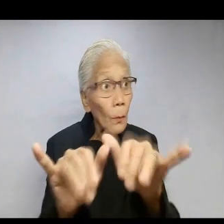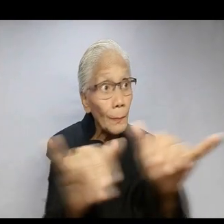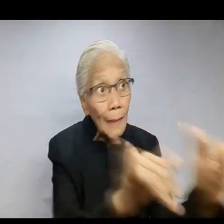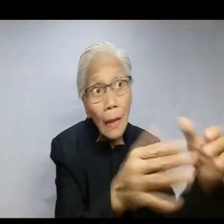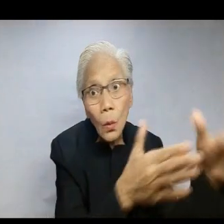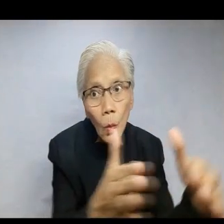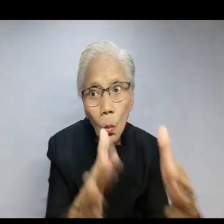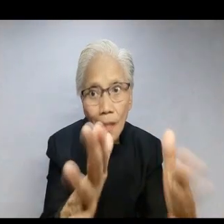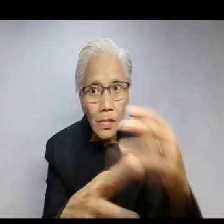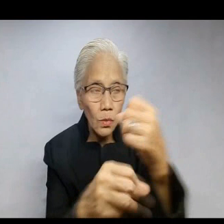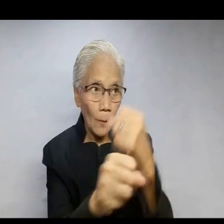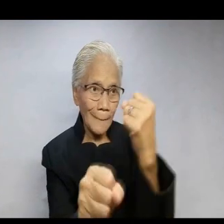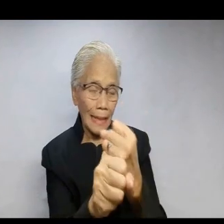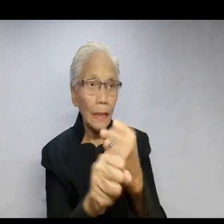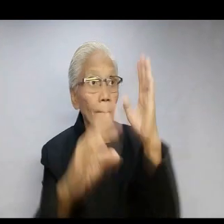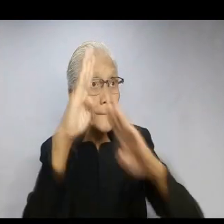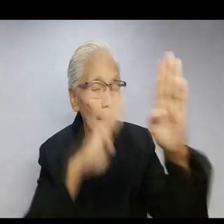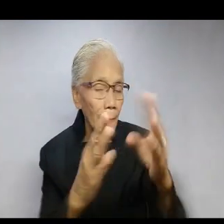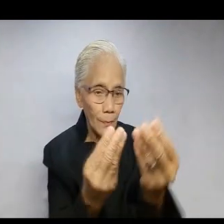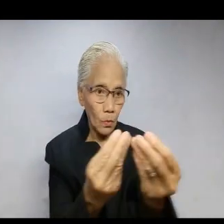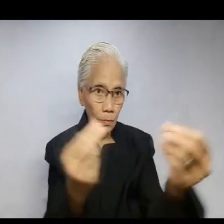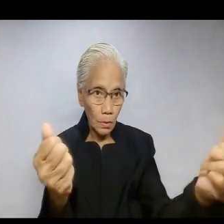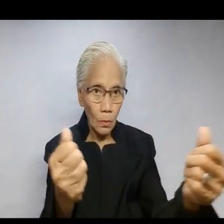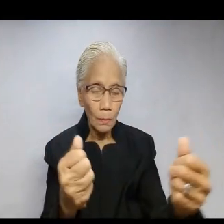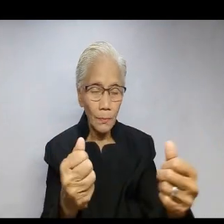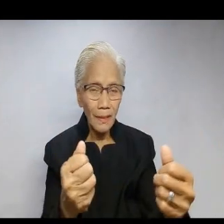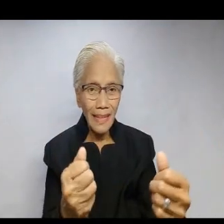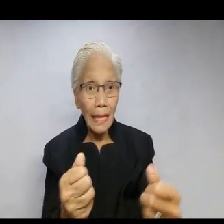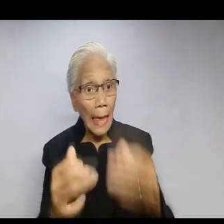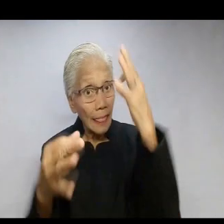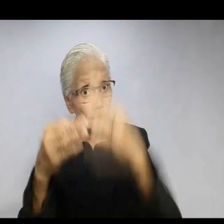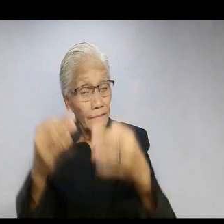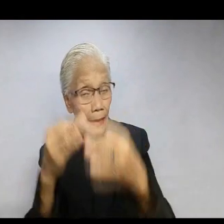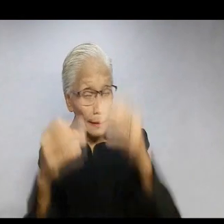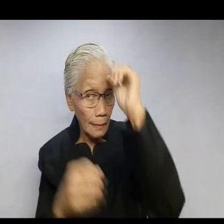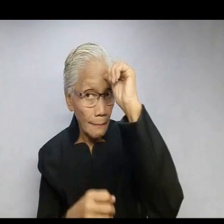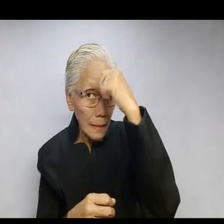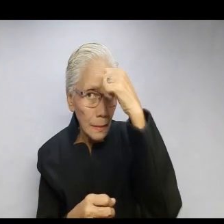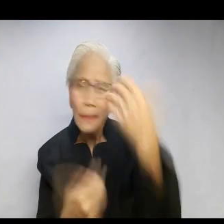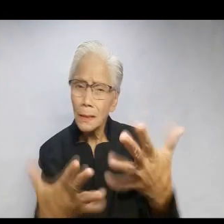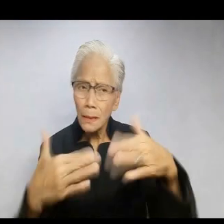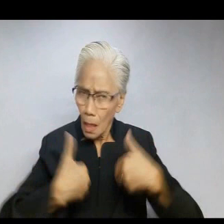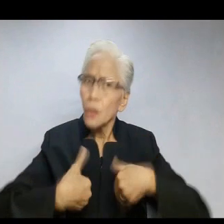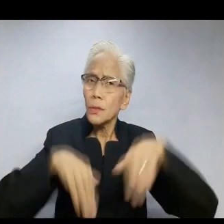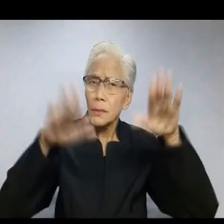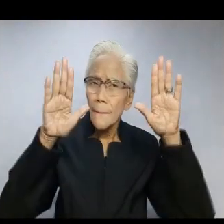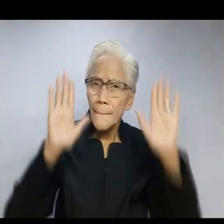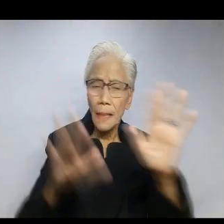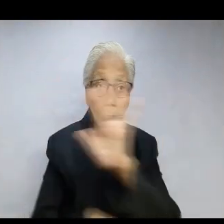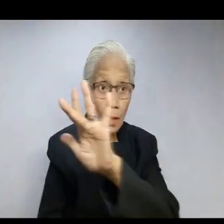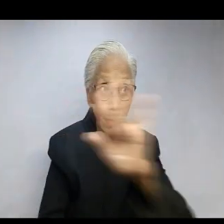make measures that will meet the problem head on. And the final reminder is